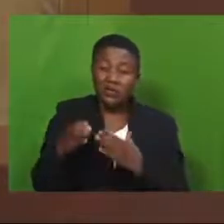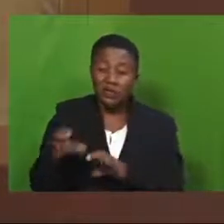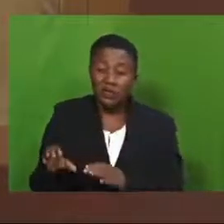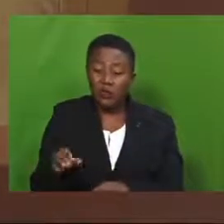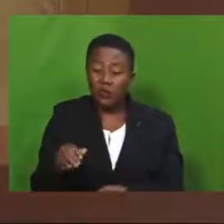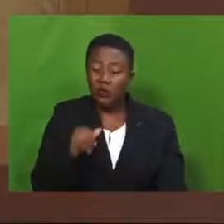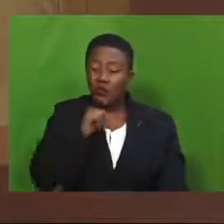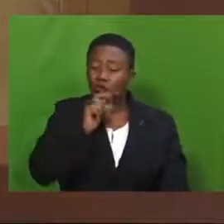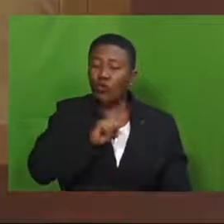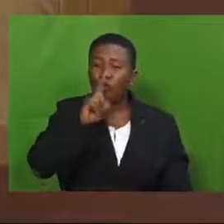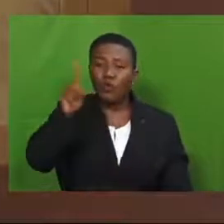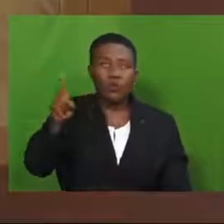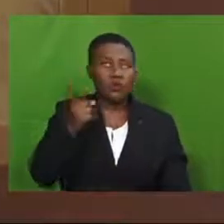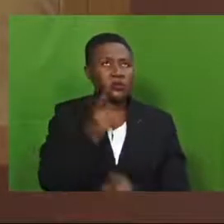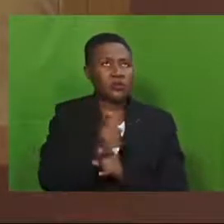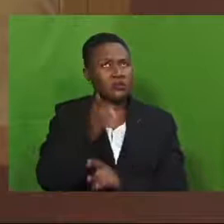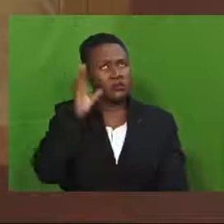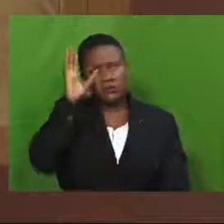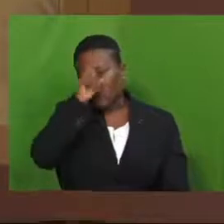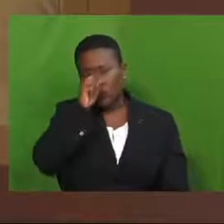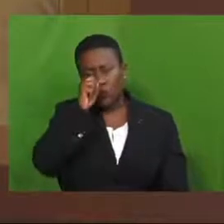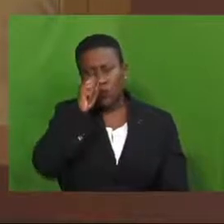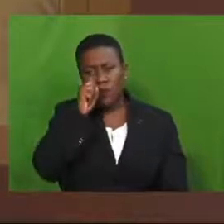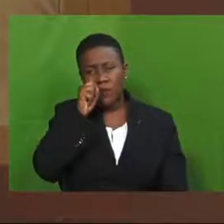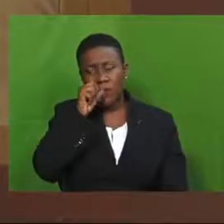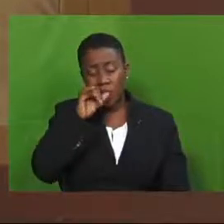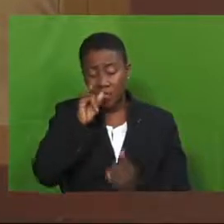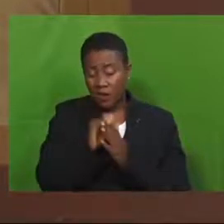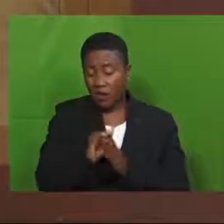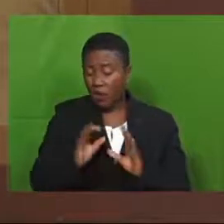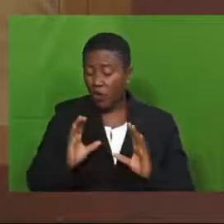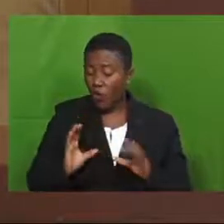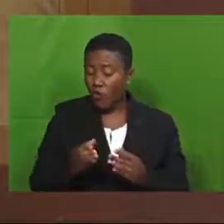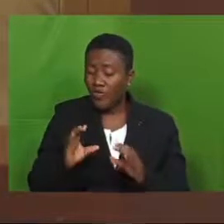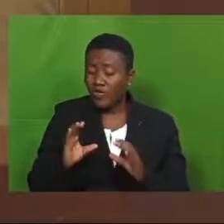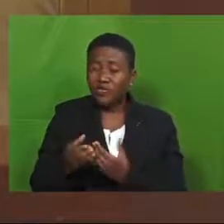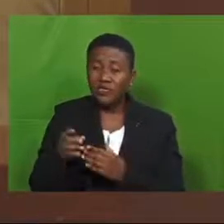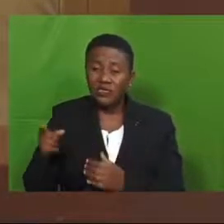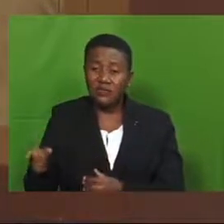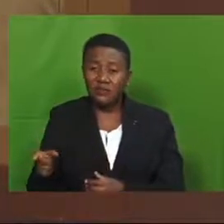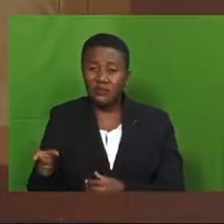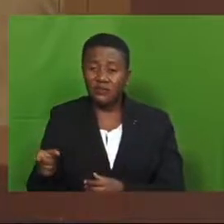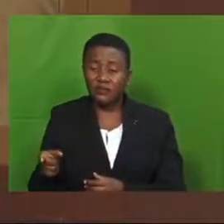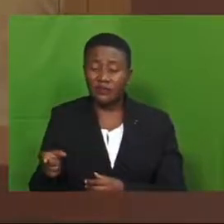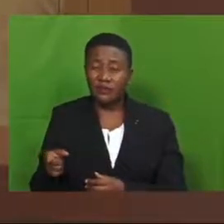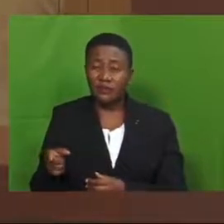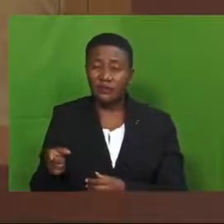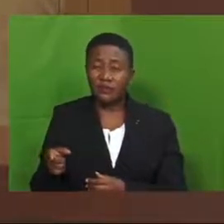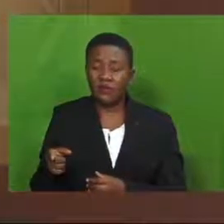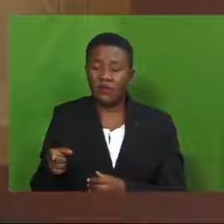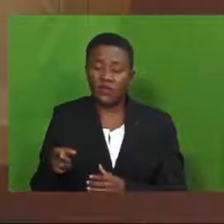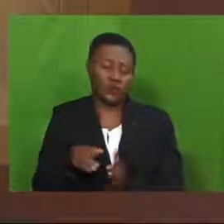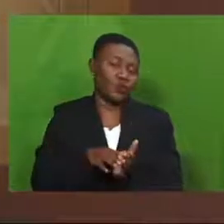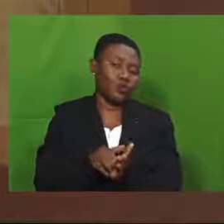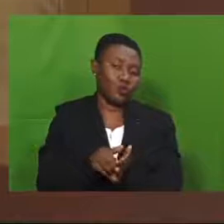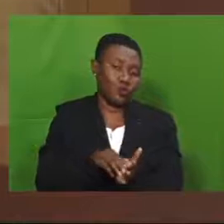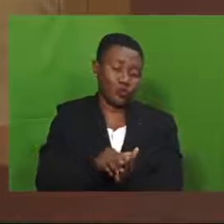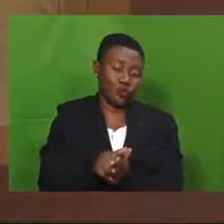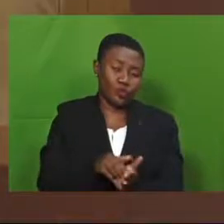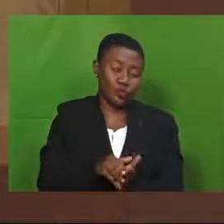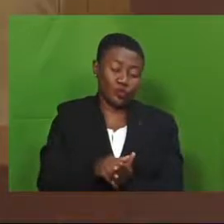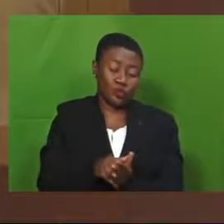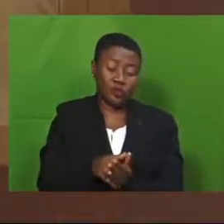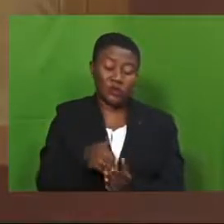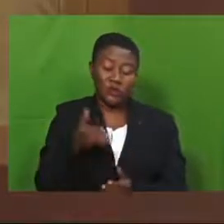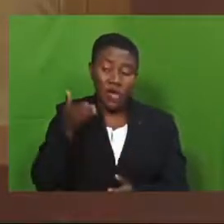there assuming that the community is vulnerable. There is